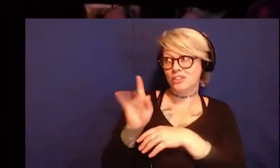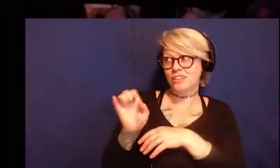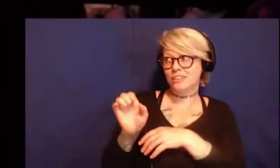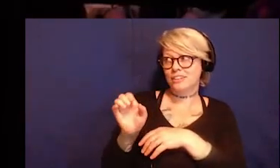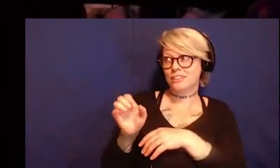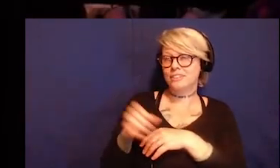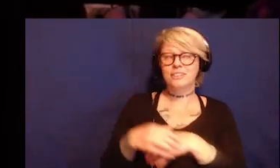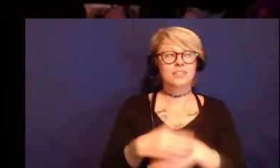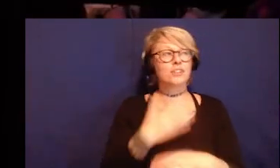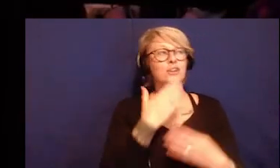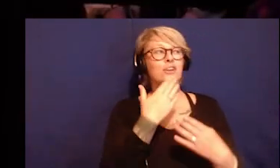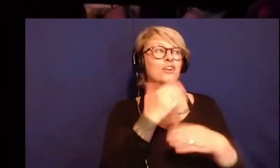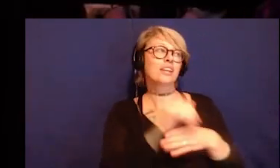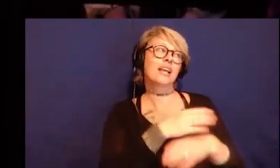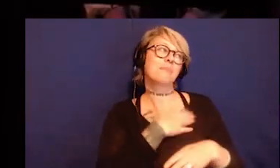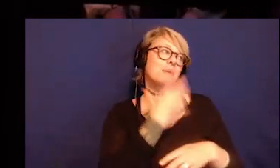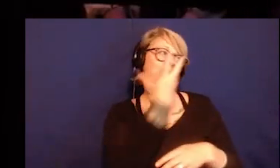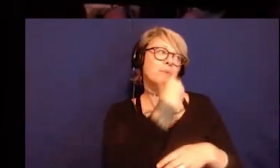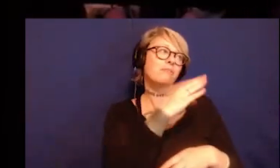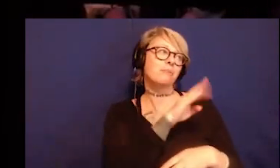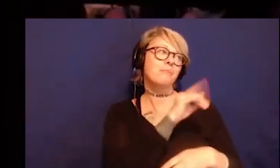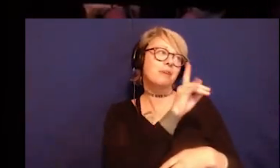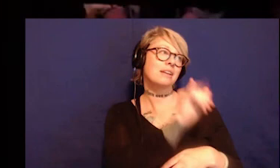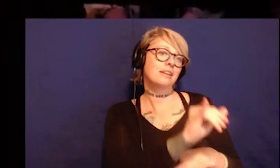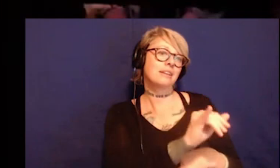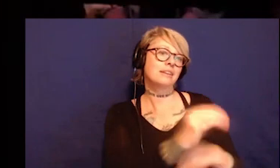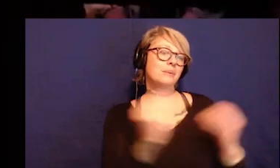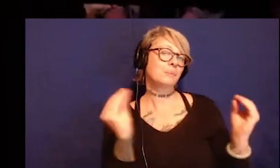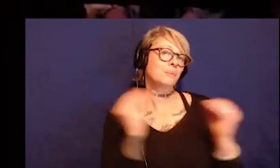Good night, my beautiful Betty.